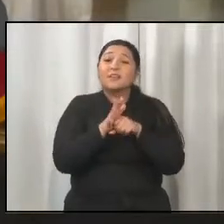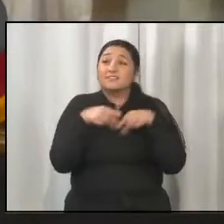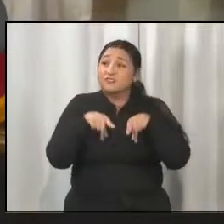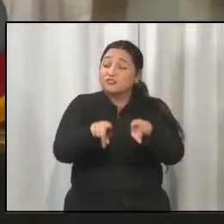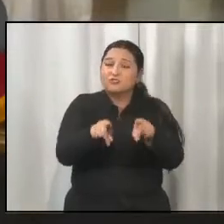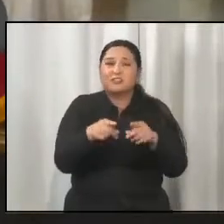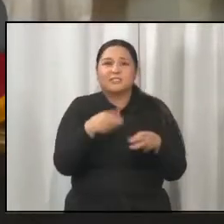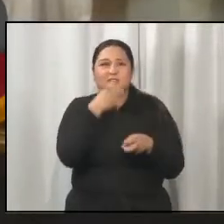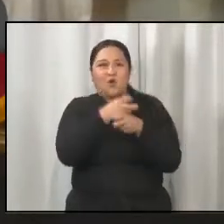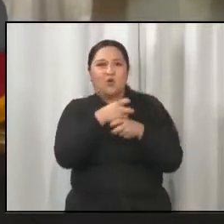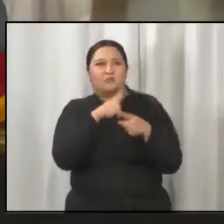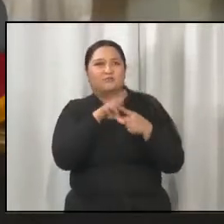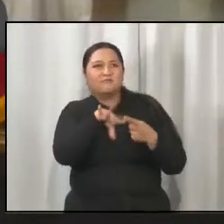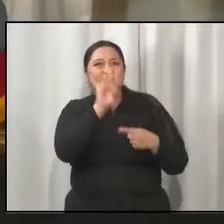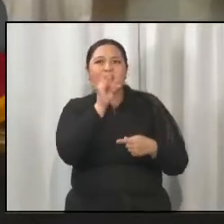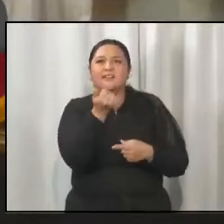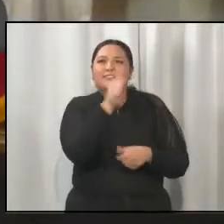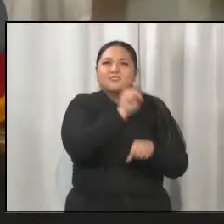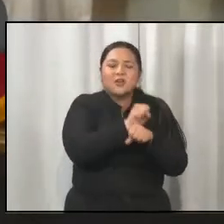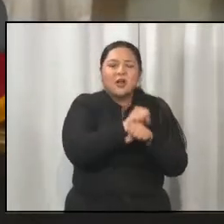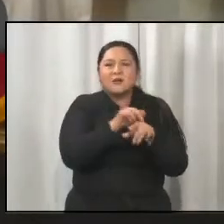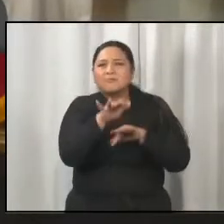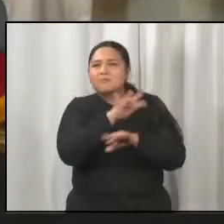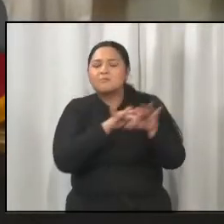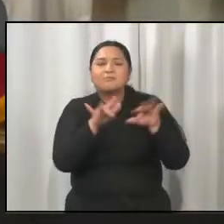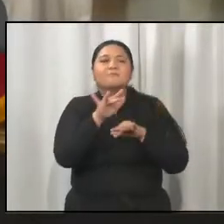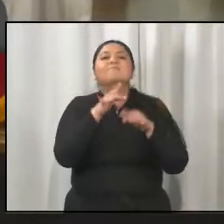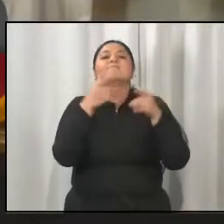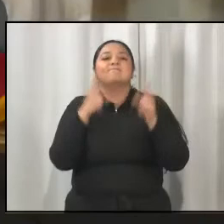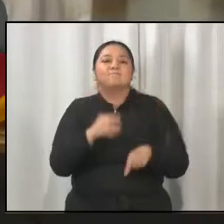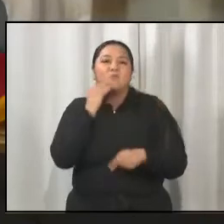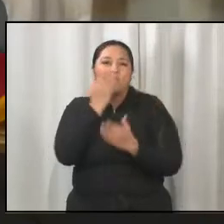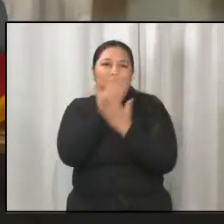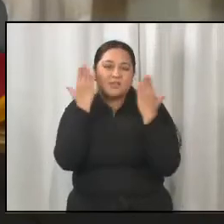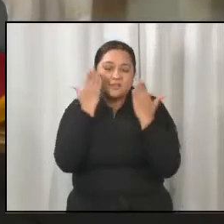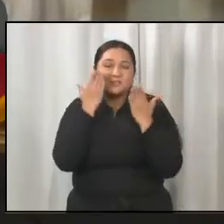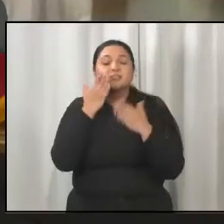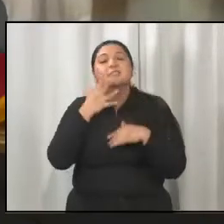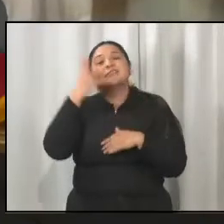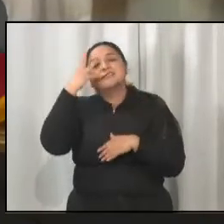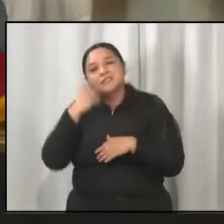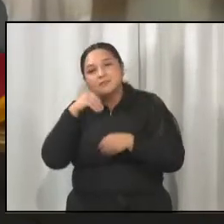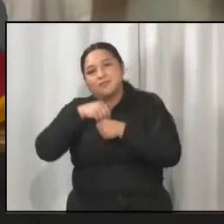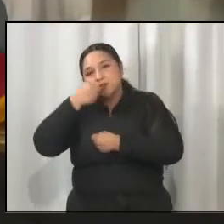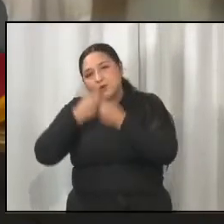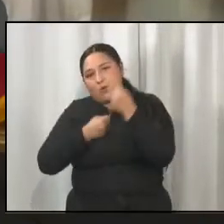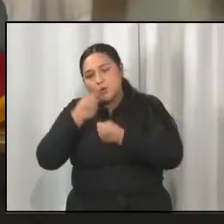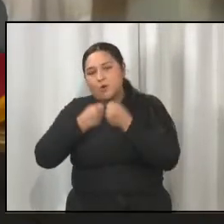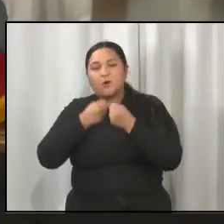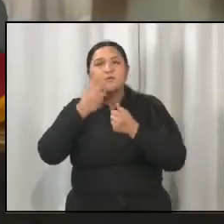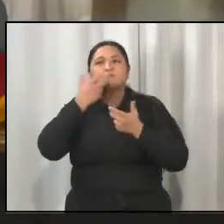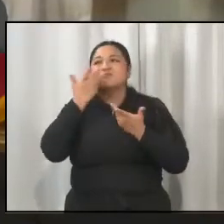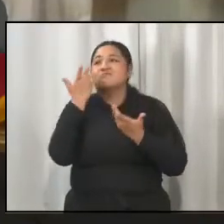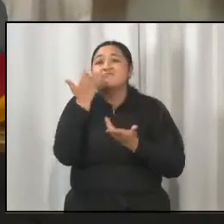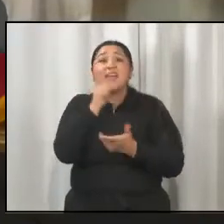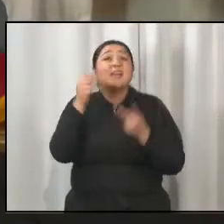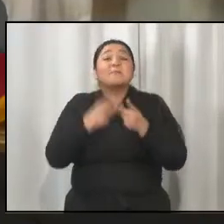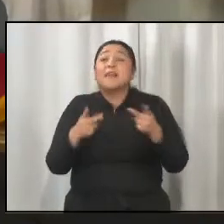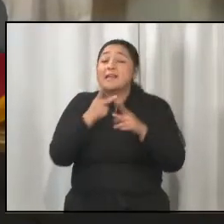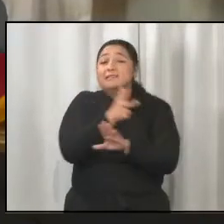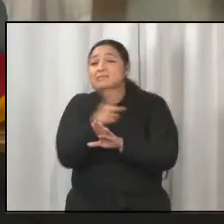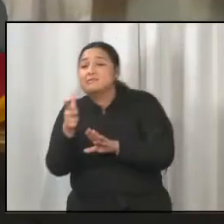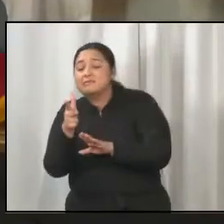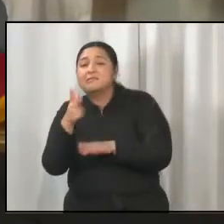income. So she found herself sleeping in her vehicle at various areas around Long Beach. Living in